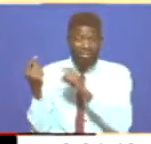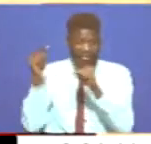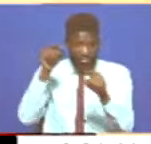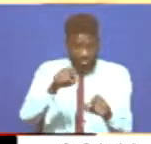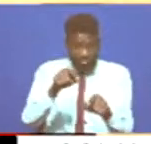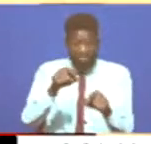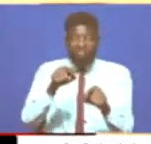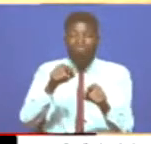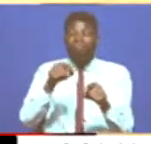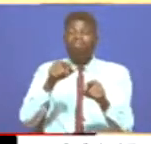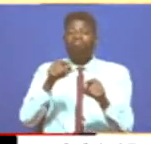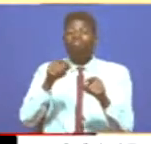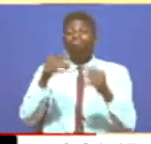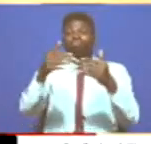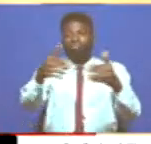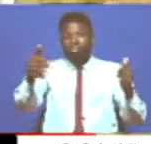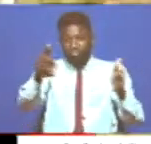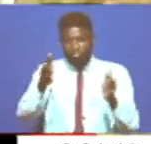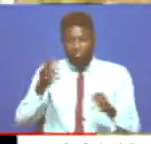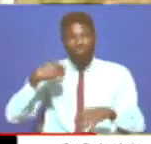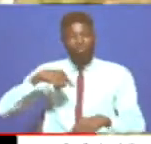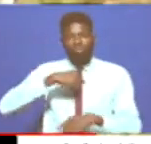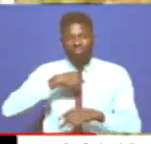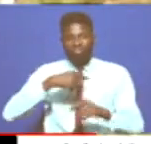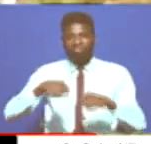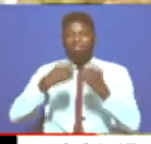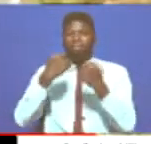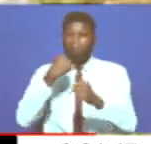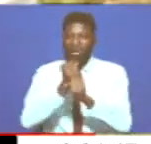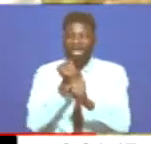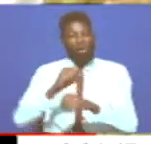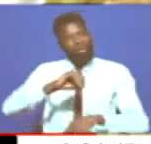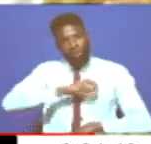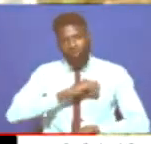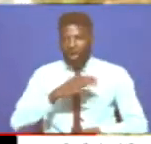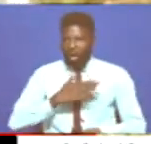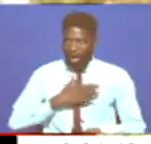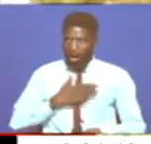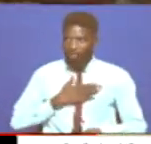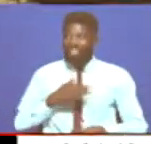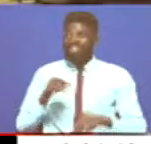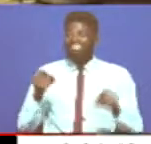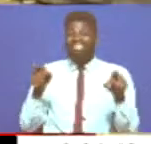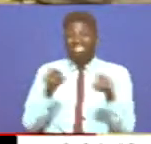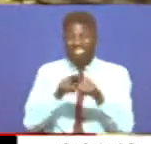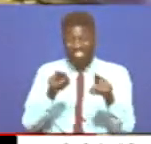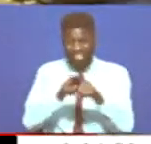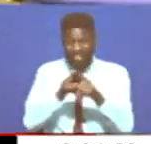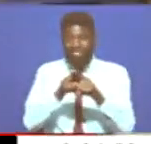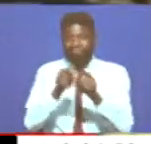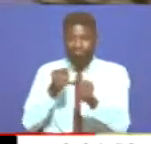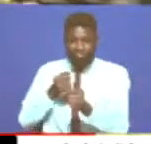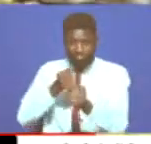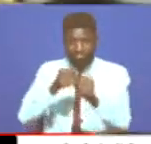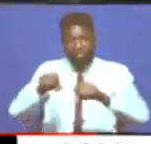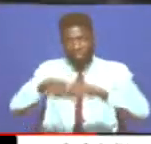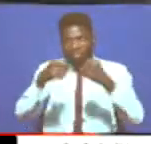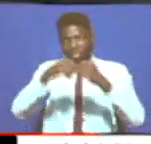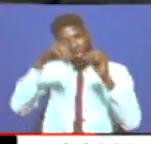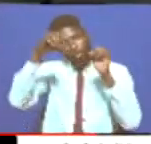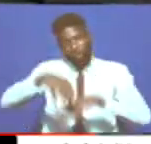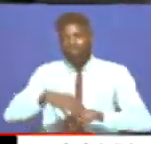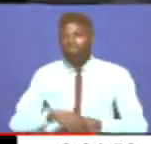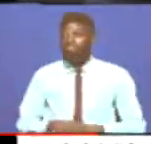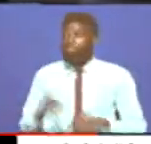yetu. Na zile mbao ambao tumeifunja-funja tunatupa tu ndani ya kaburini. He further explains that a special conversation